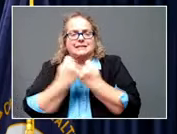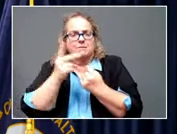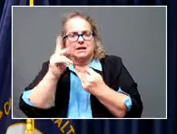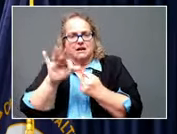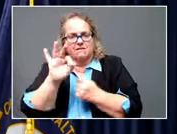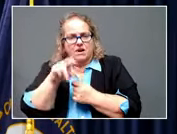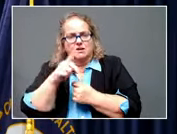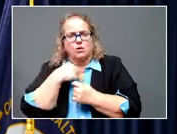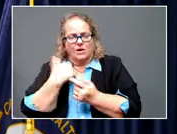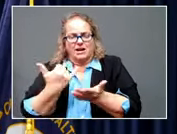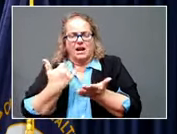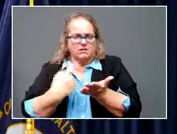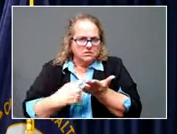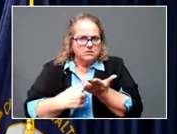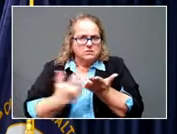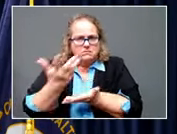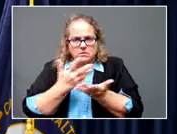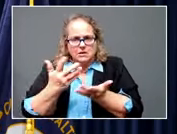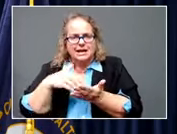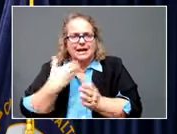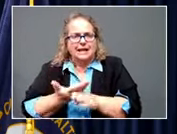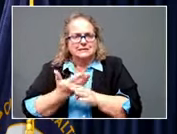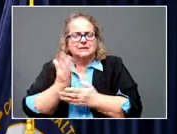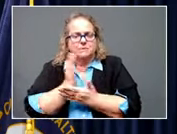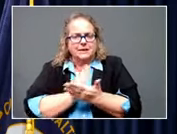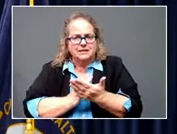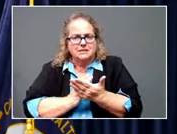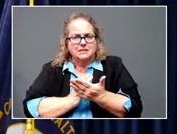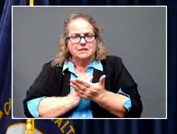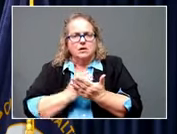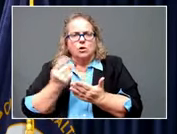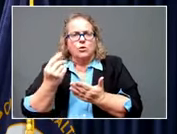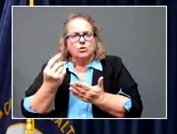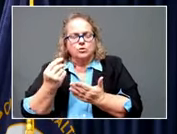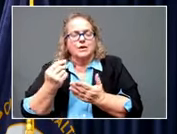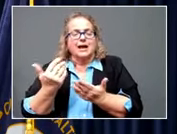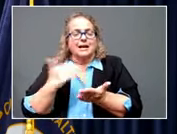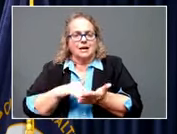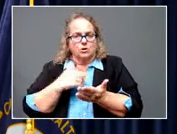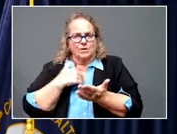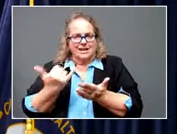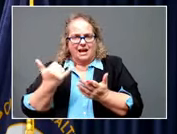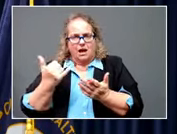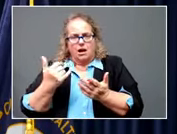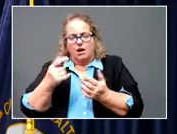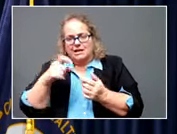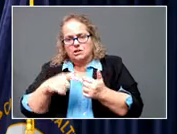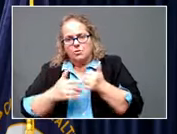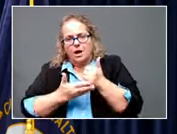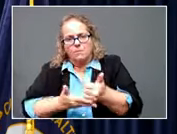the Team West Kentucky Fund. Again, we're looking for those that are most in need. The next is likely to